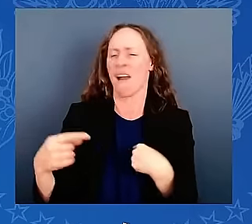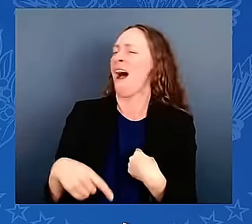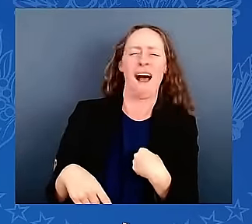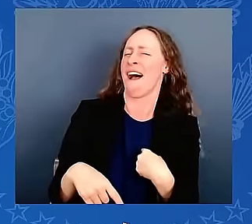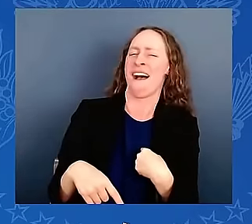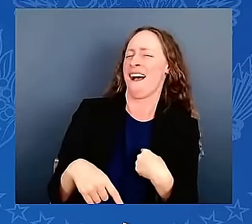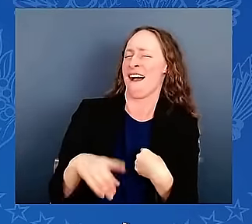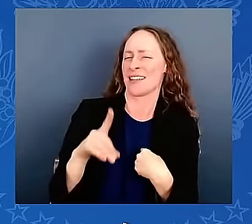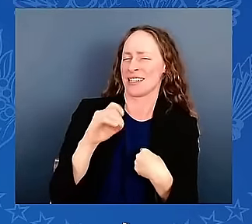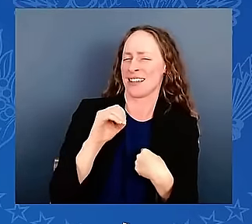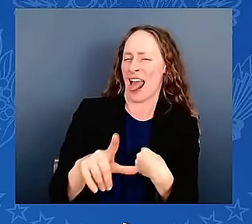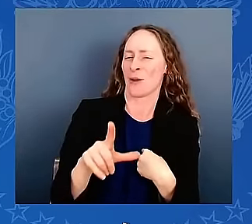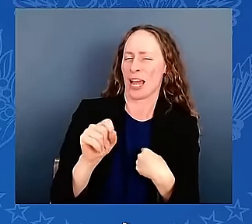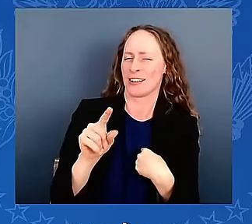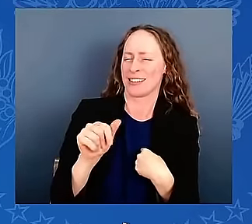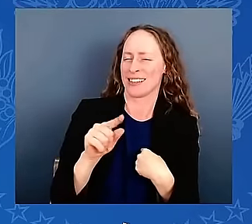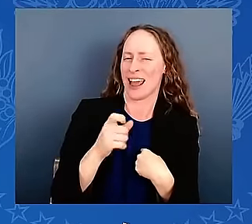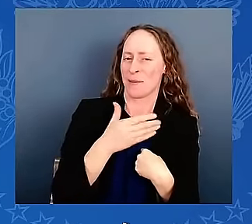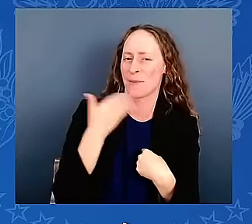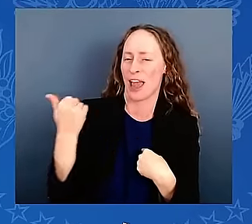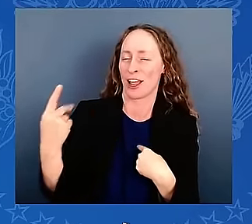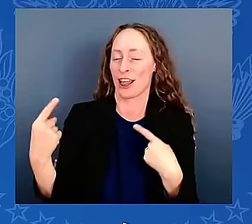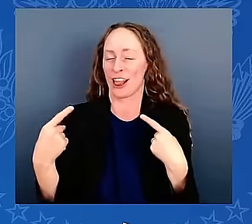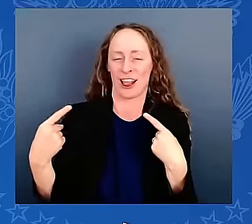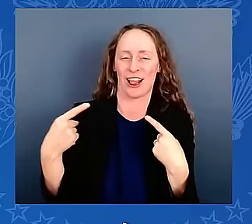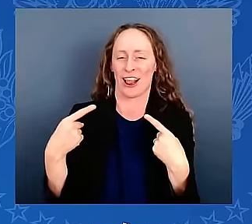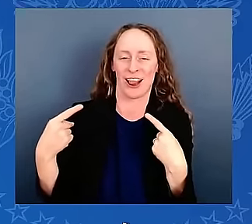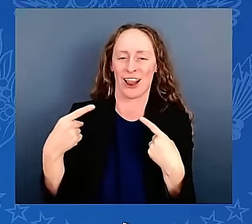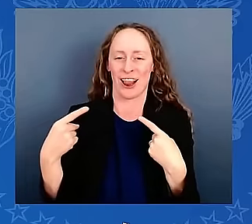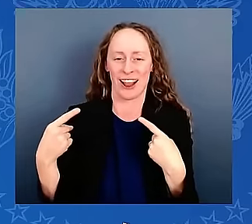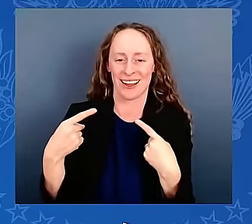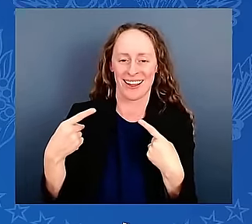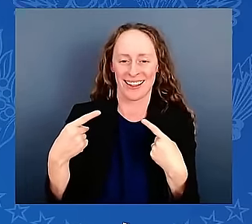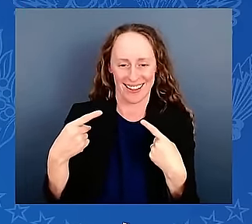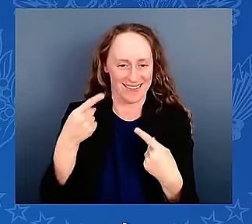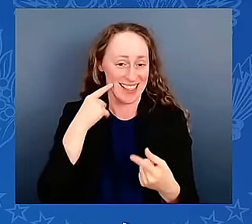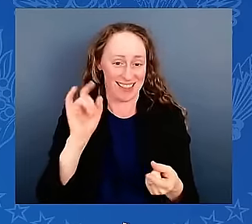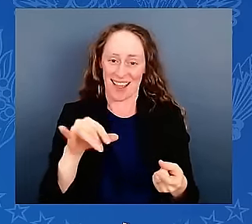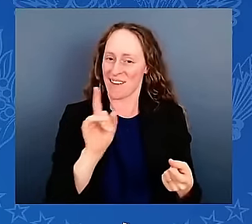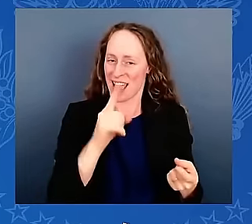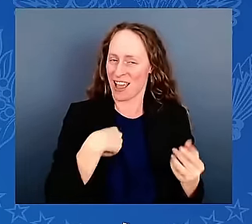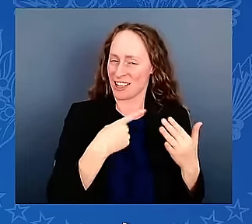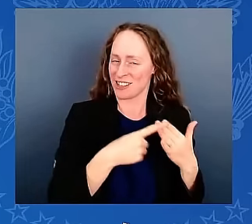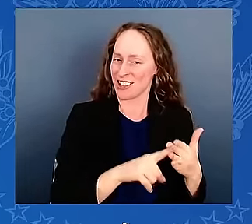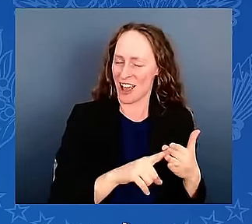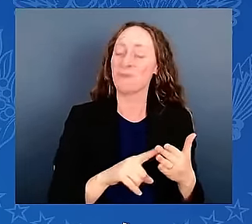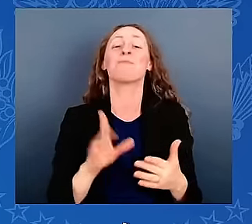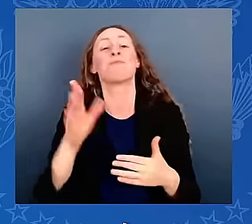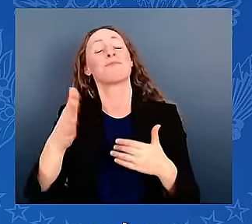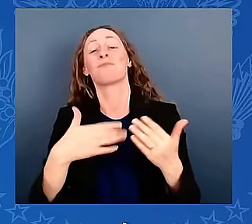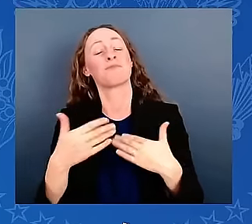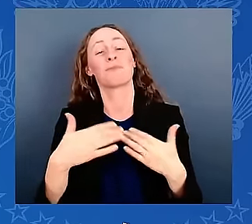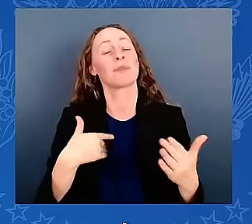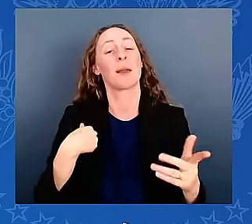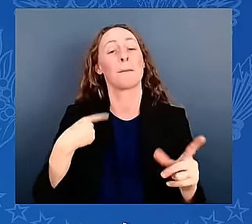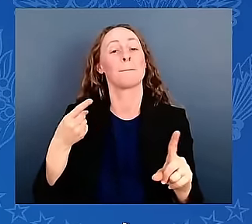Because that's where I got my start. But my point is this. My point is this. They don't have the endowment. So what are the jobs of the